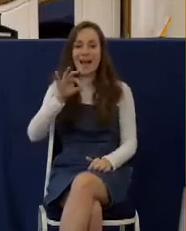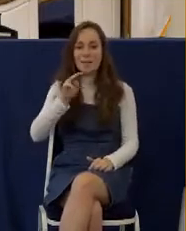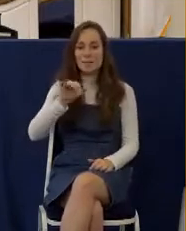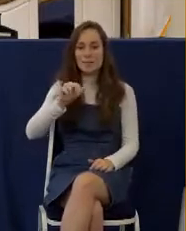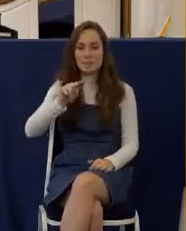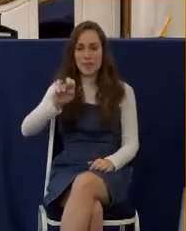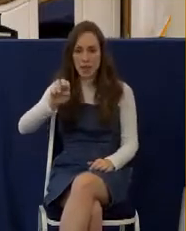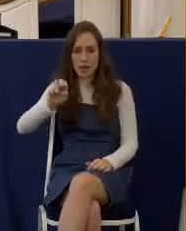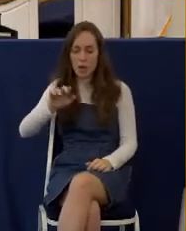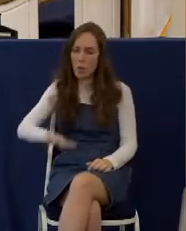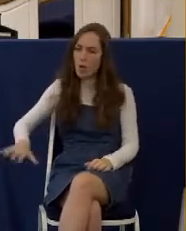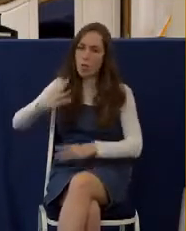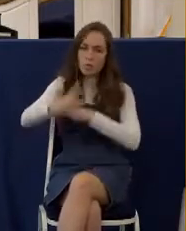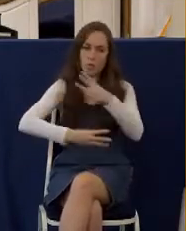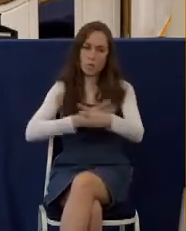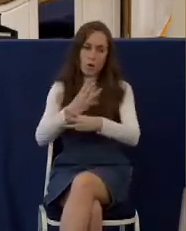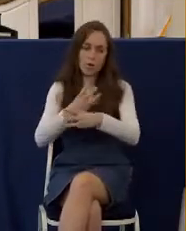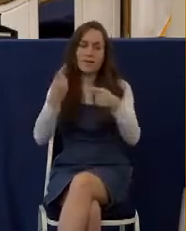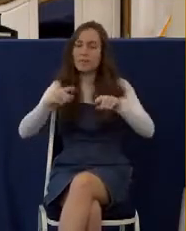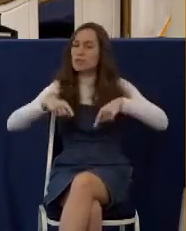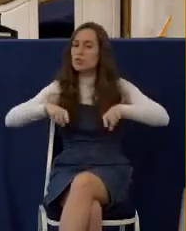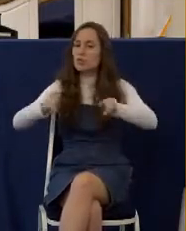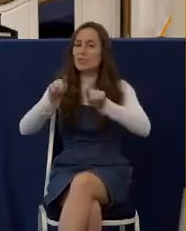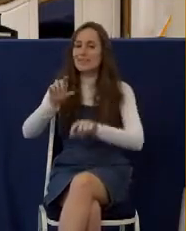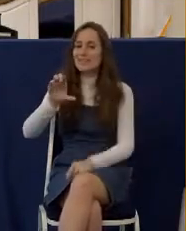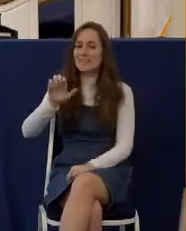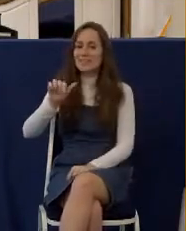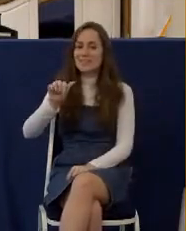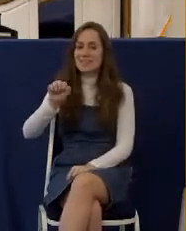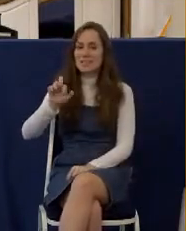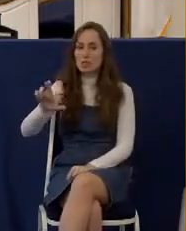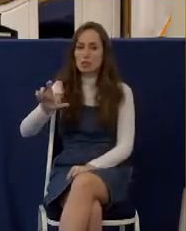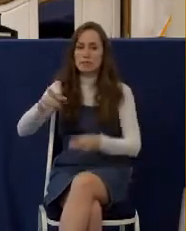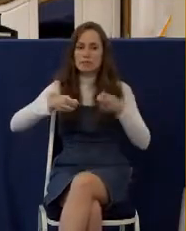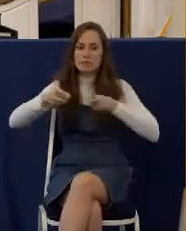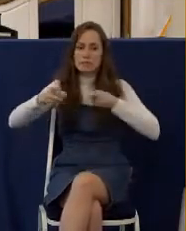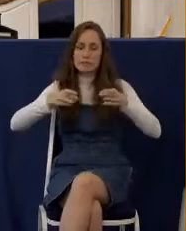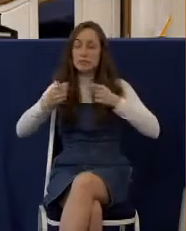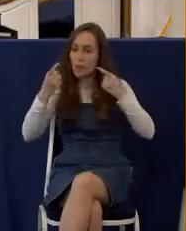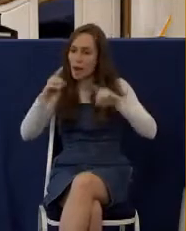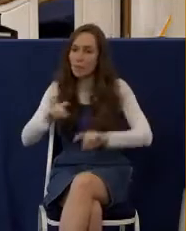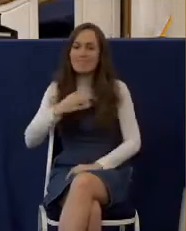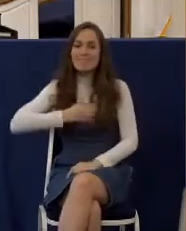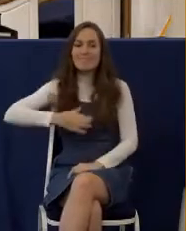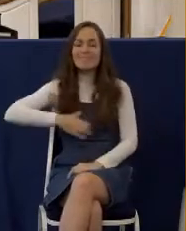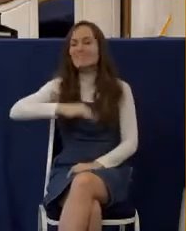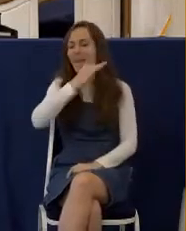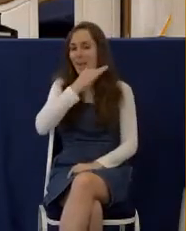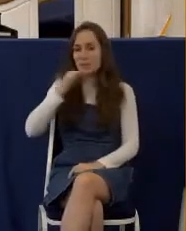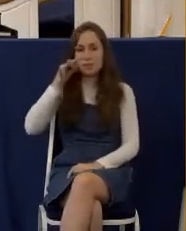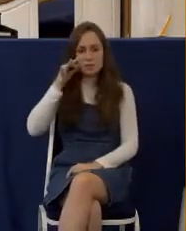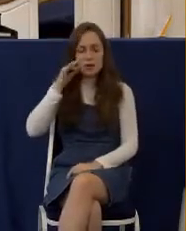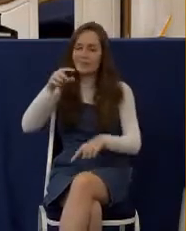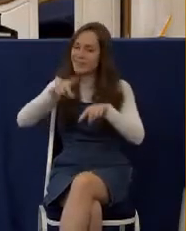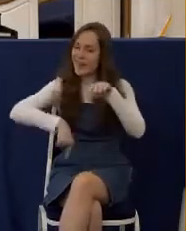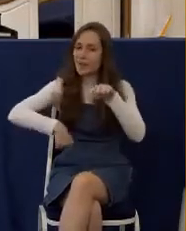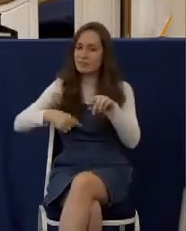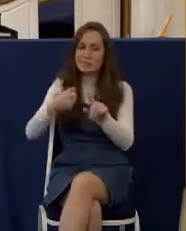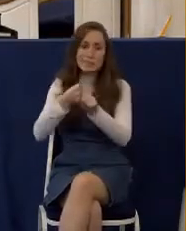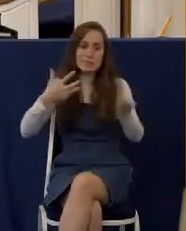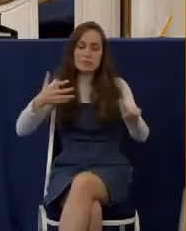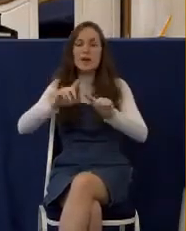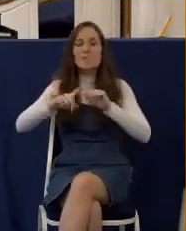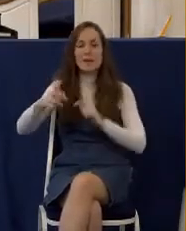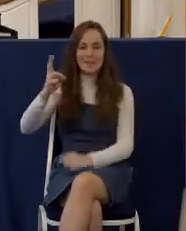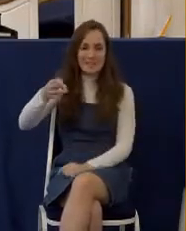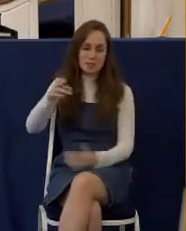Claudius Caesar." So what happened was there was this famine. And I don't have time to get into all of it, but history records how terrible it was during